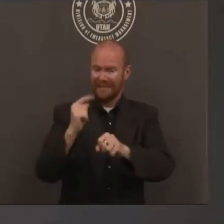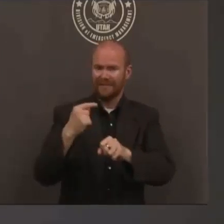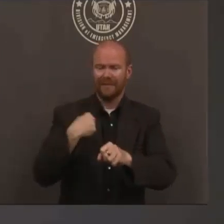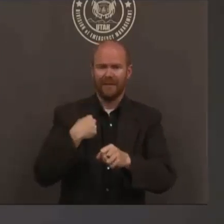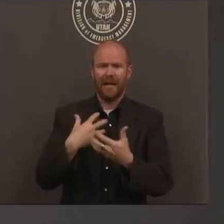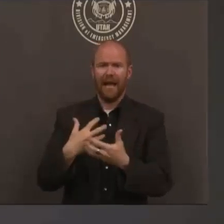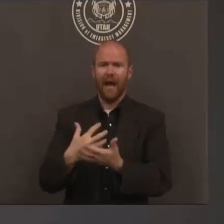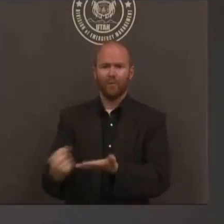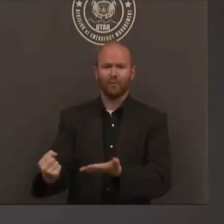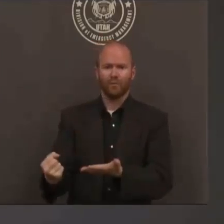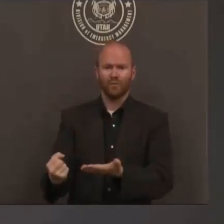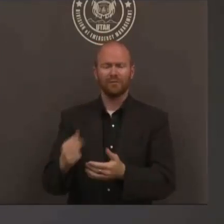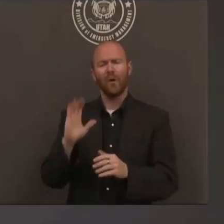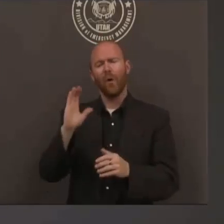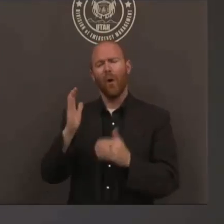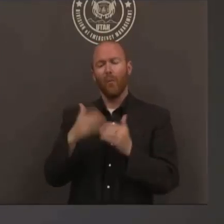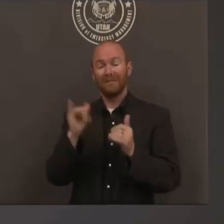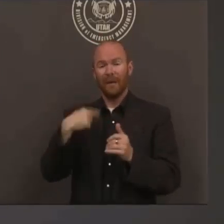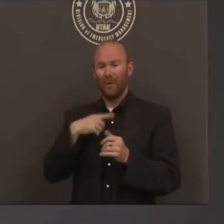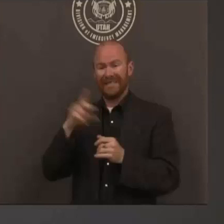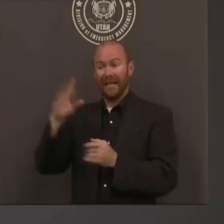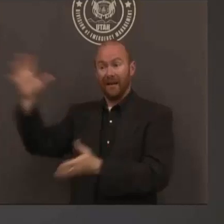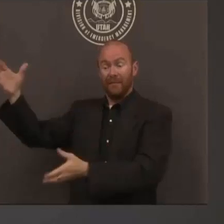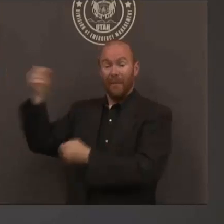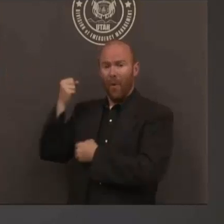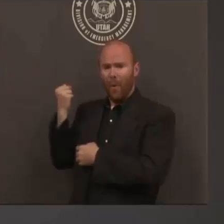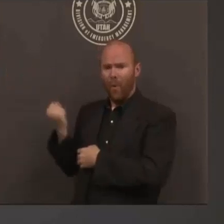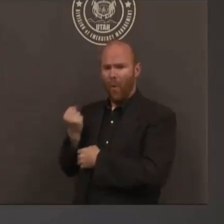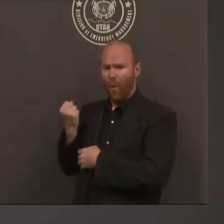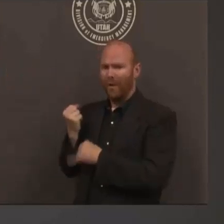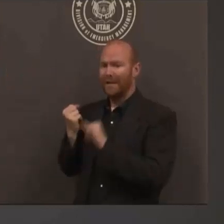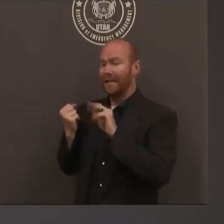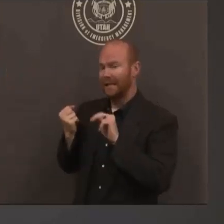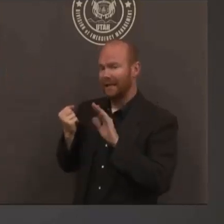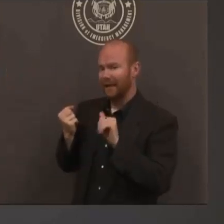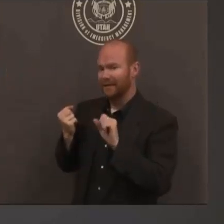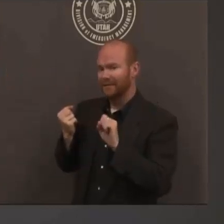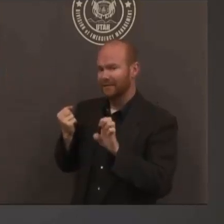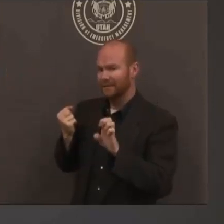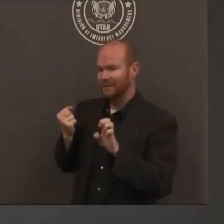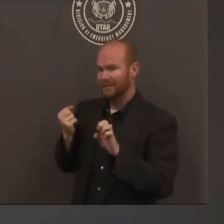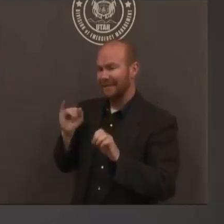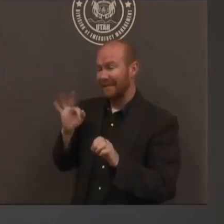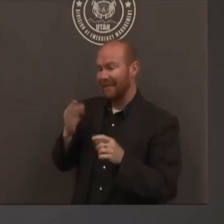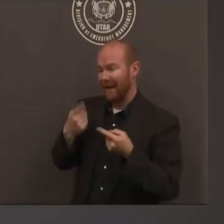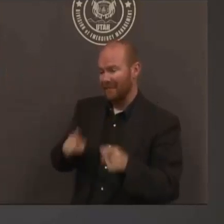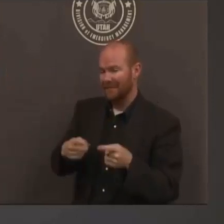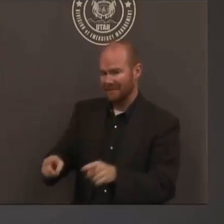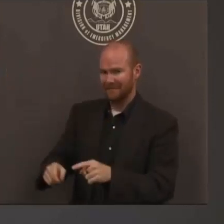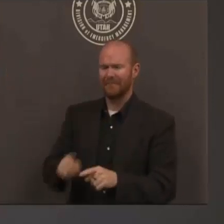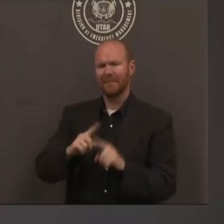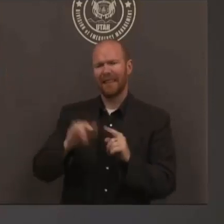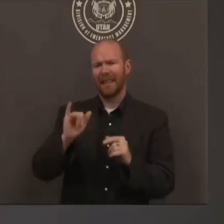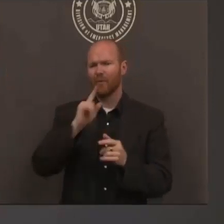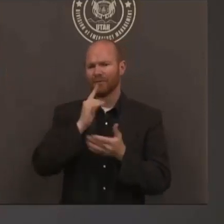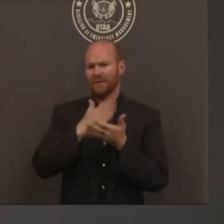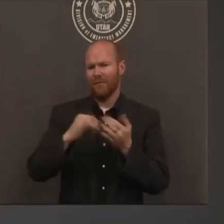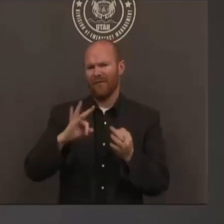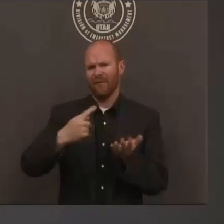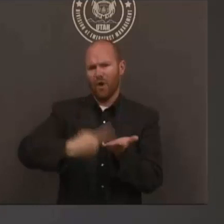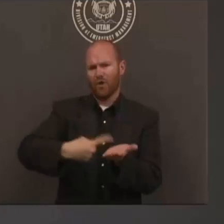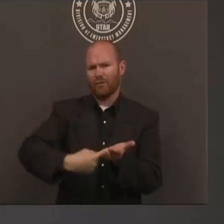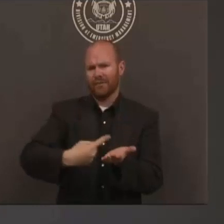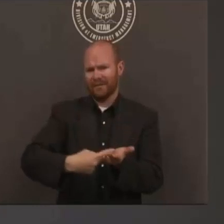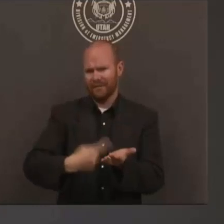to be kind of hedge your bet kind of a thing. I'm not sure that that all was correct, but that I think is some of the argument that we're being